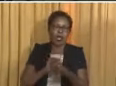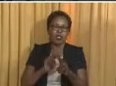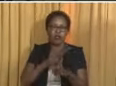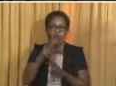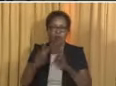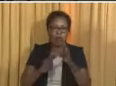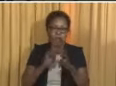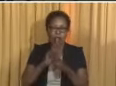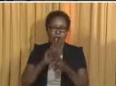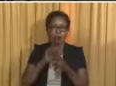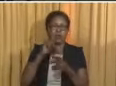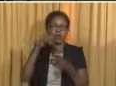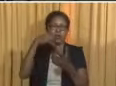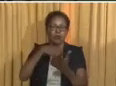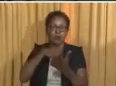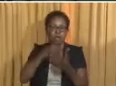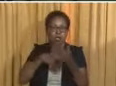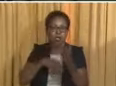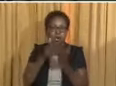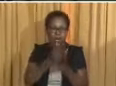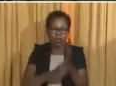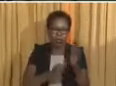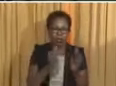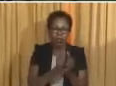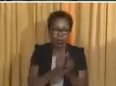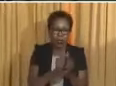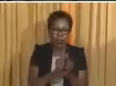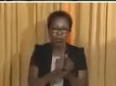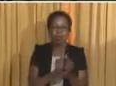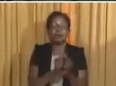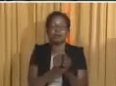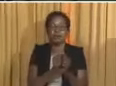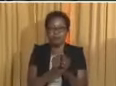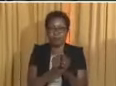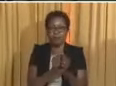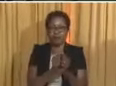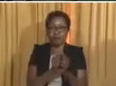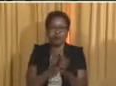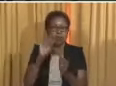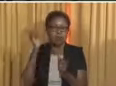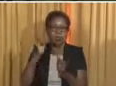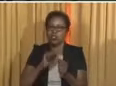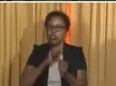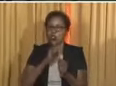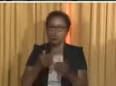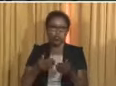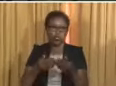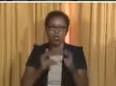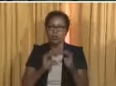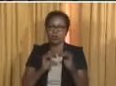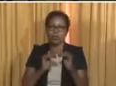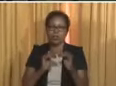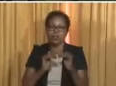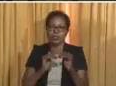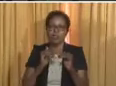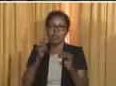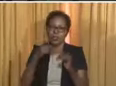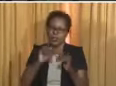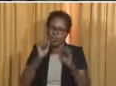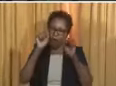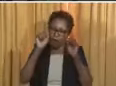10. In my considered view, the President is not limited as to those measures he can take to